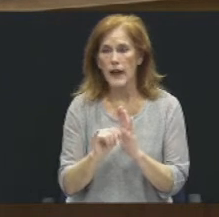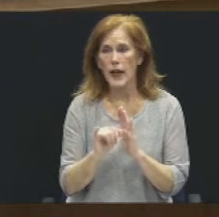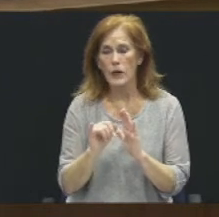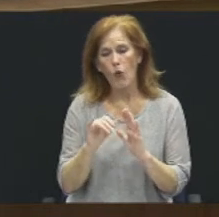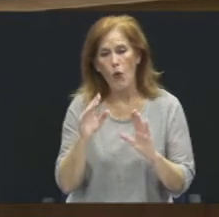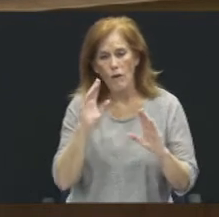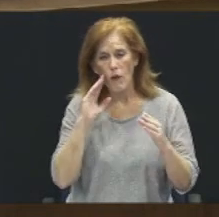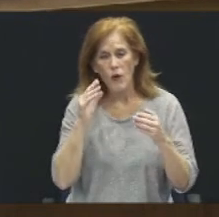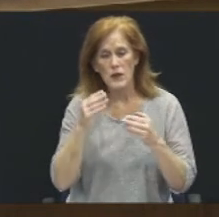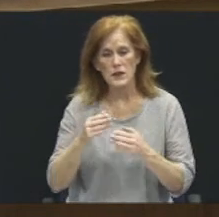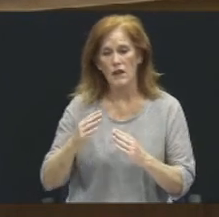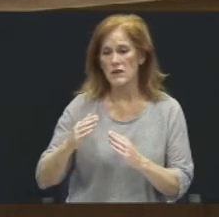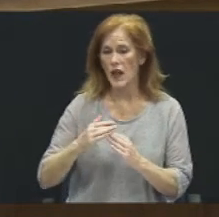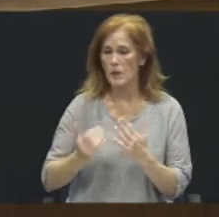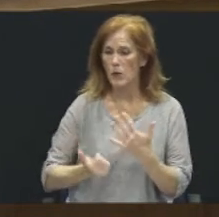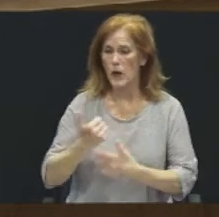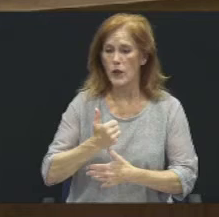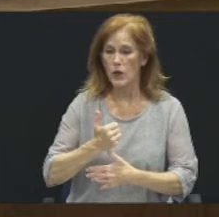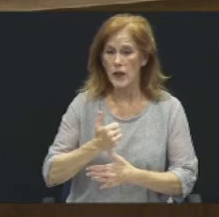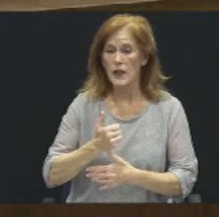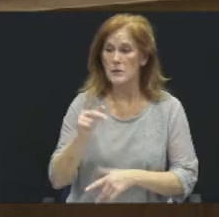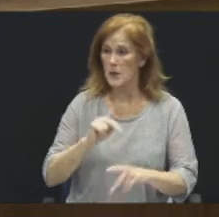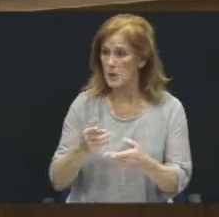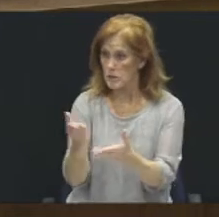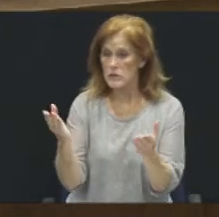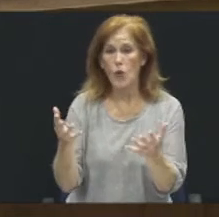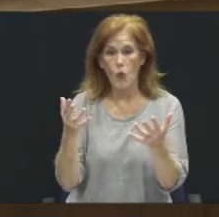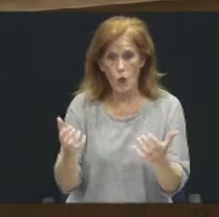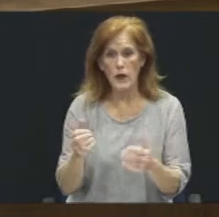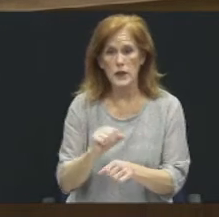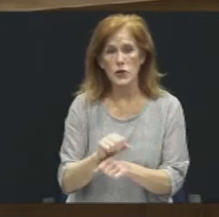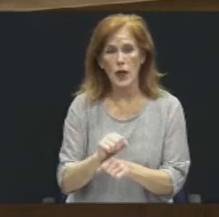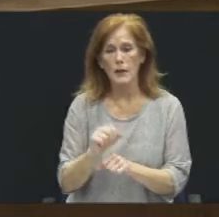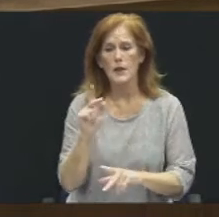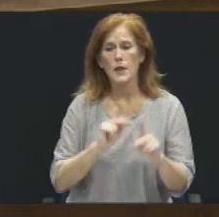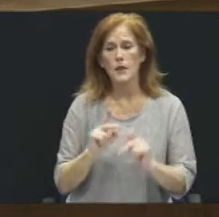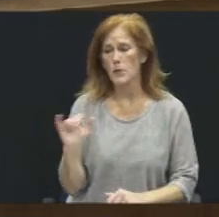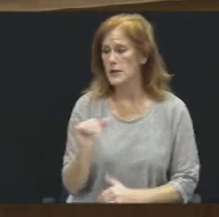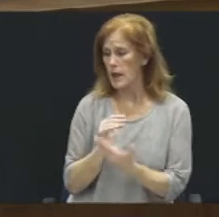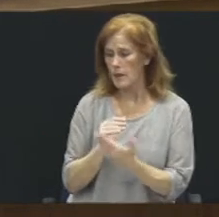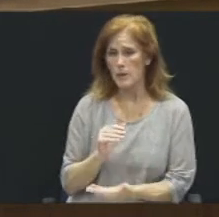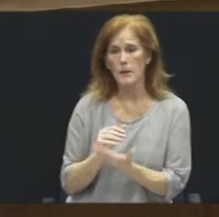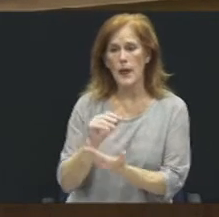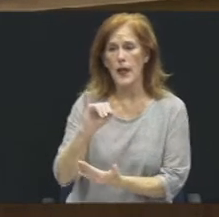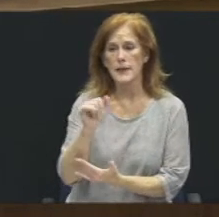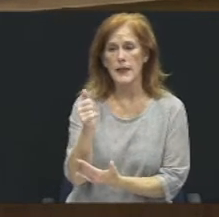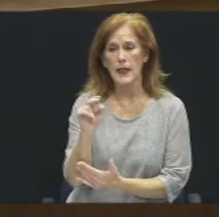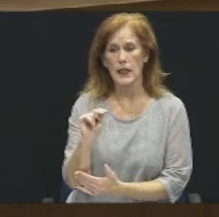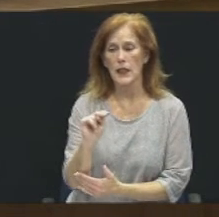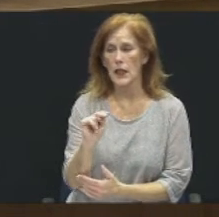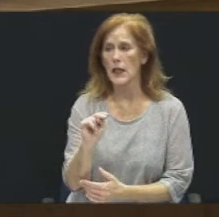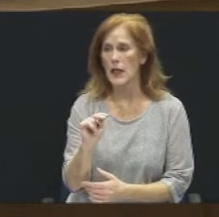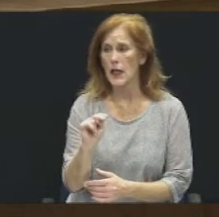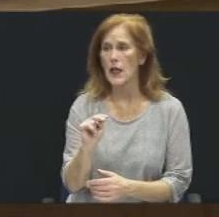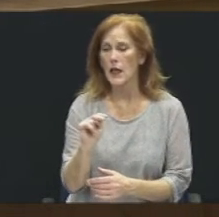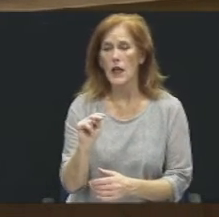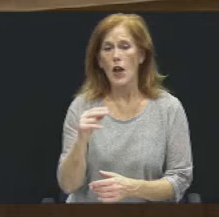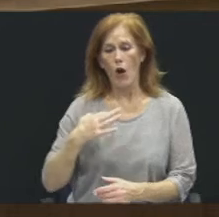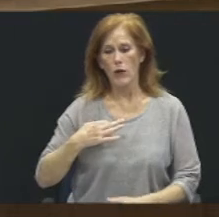would like jobs. And so folks like Ian and others are stepping